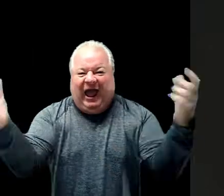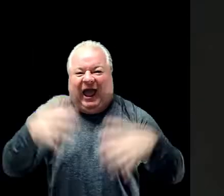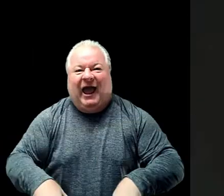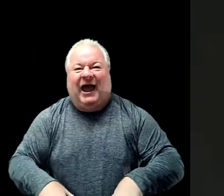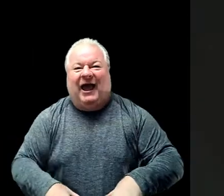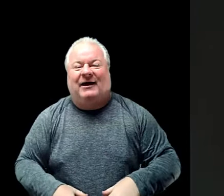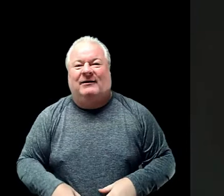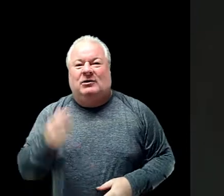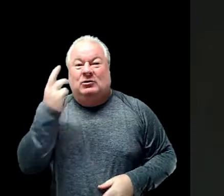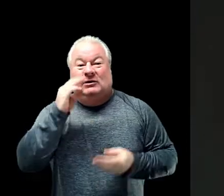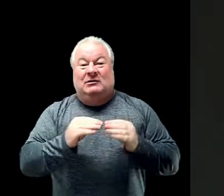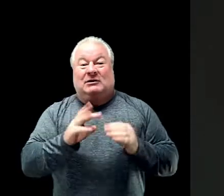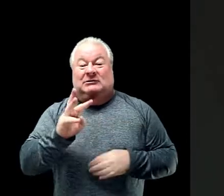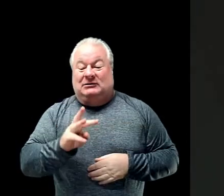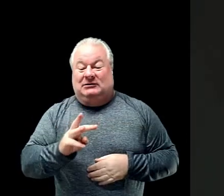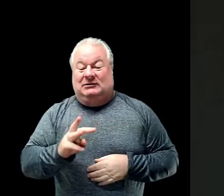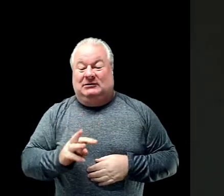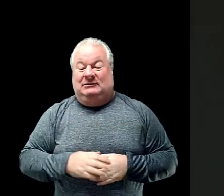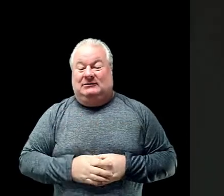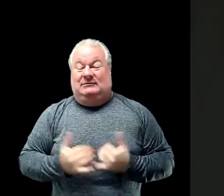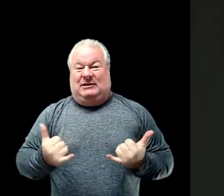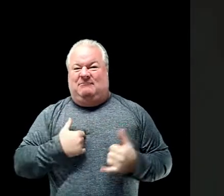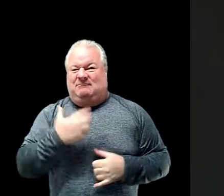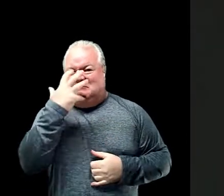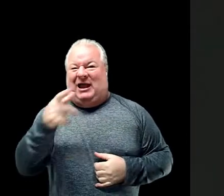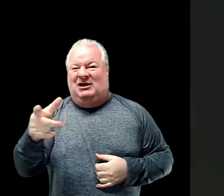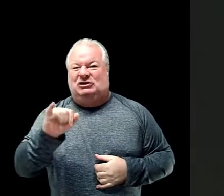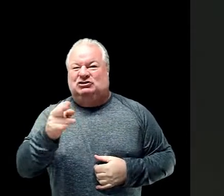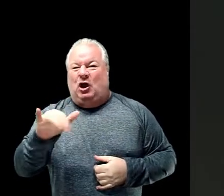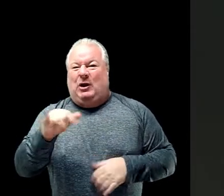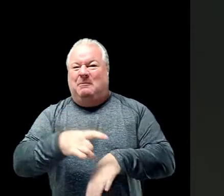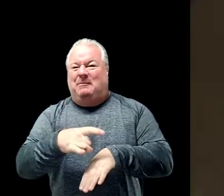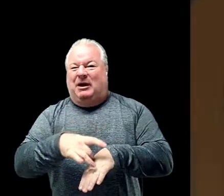Reason number six, I'm now mad at Jerry Pumpkins.